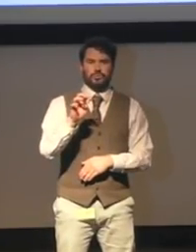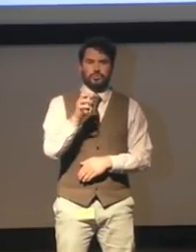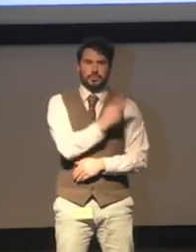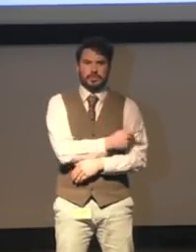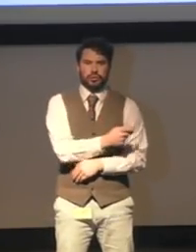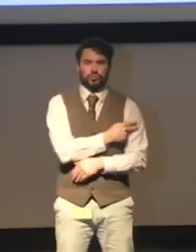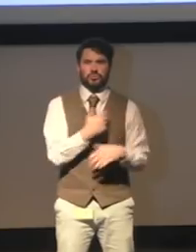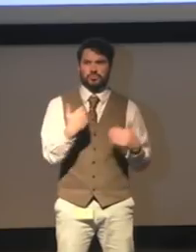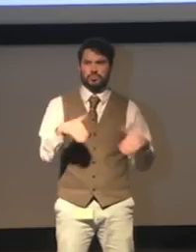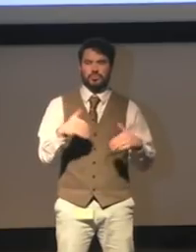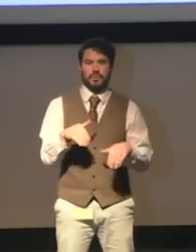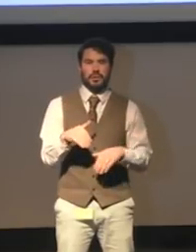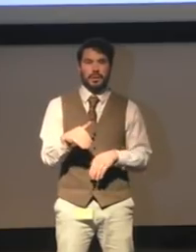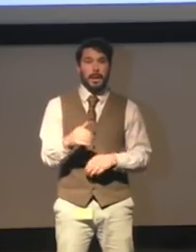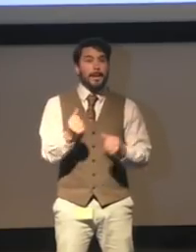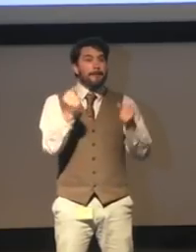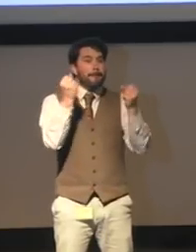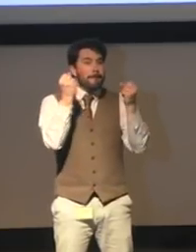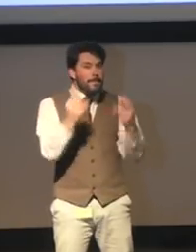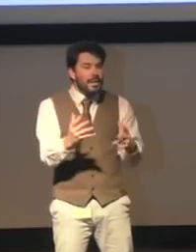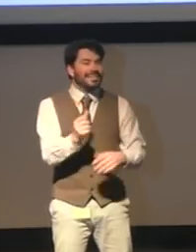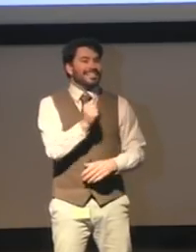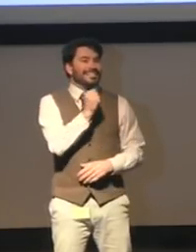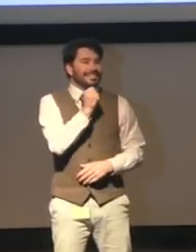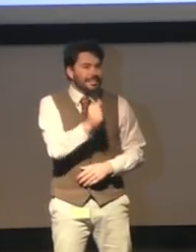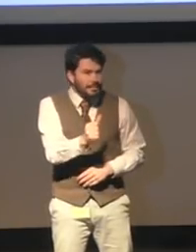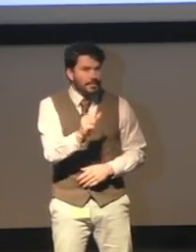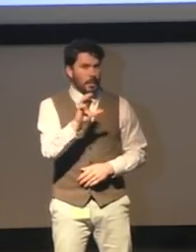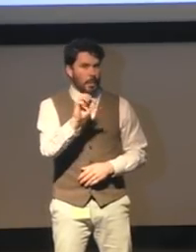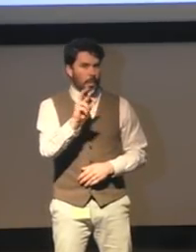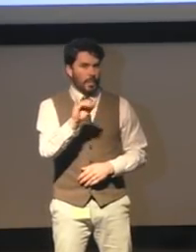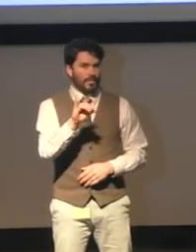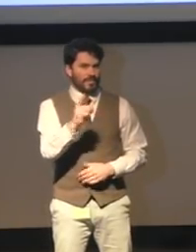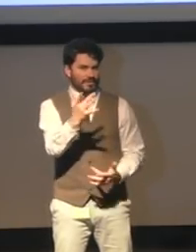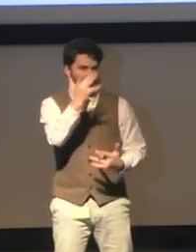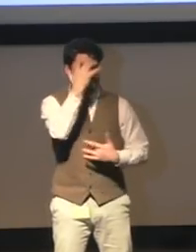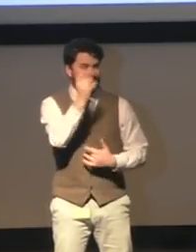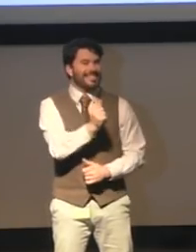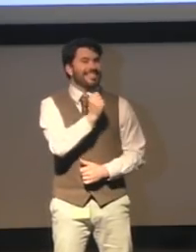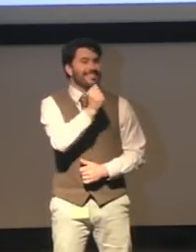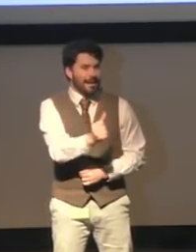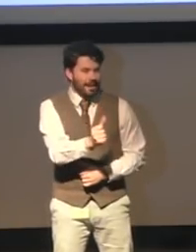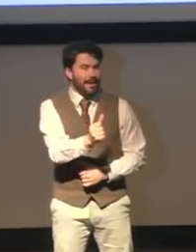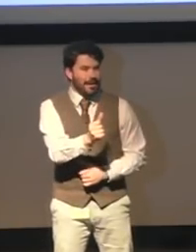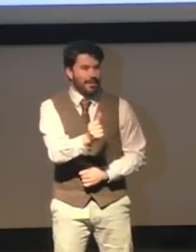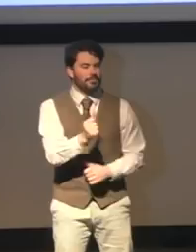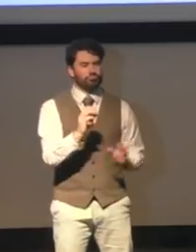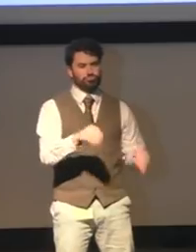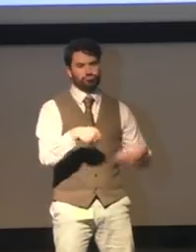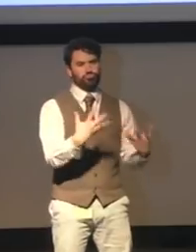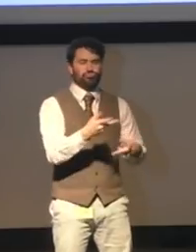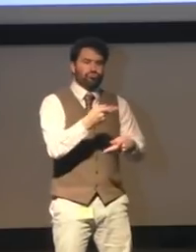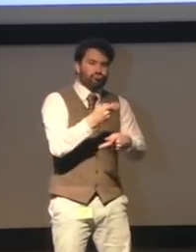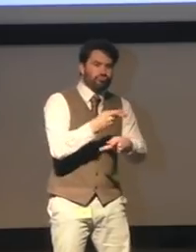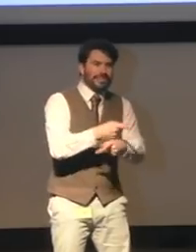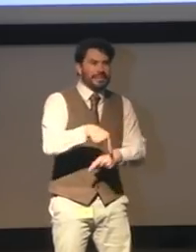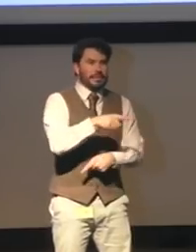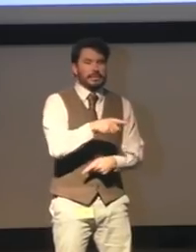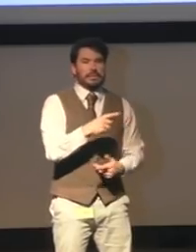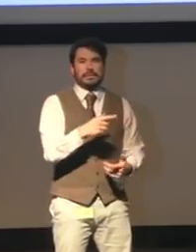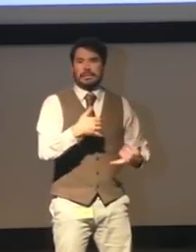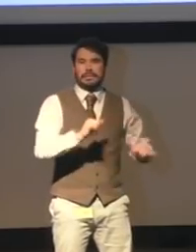still a significant number of non-COVID patients accepted, and really providing that care and that resource to those who are in greatest need.